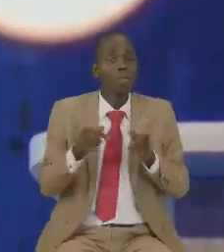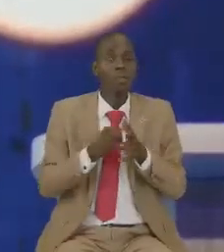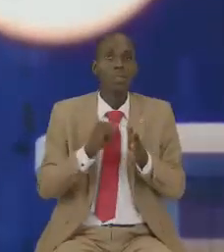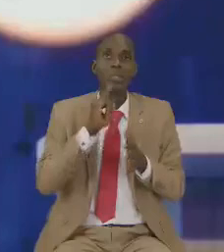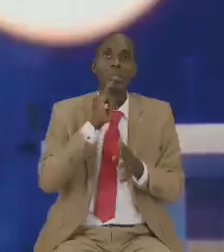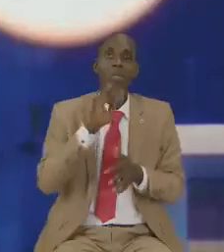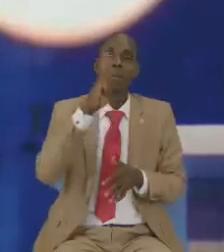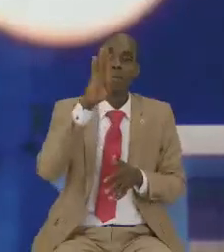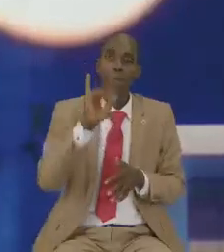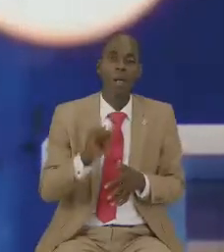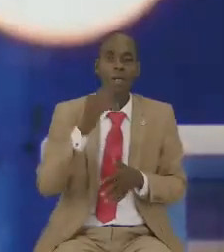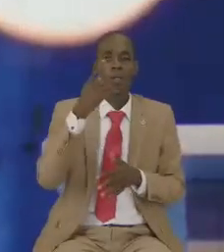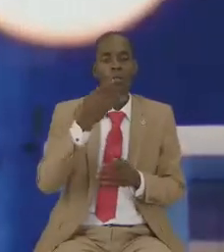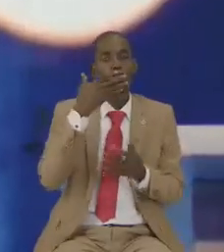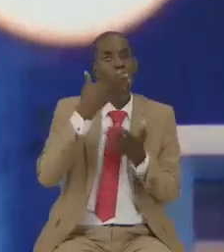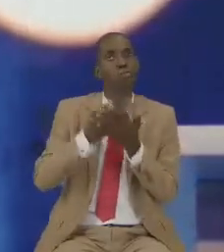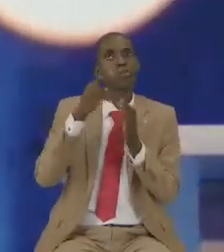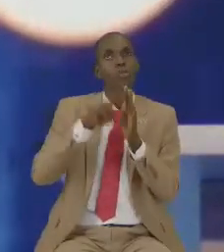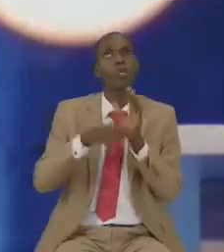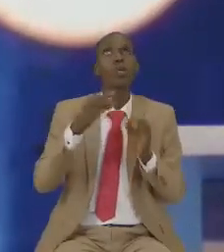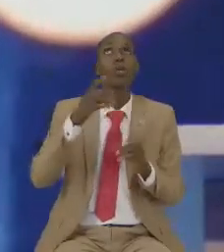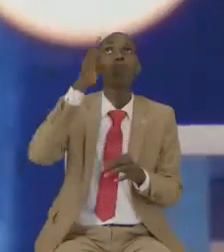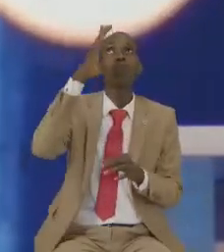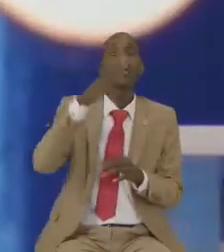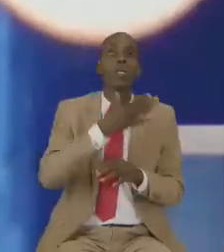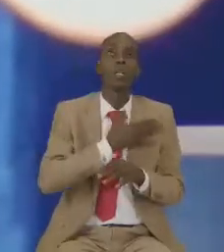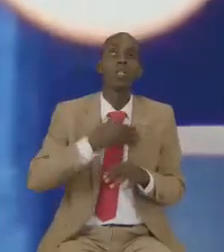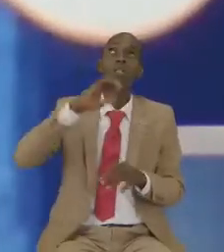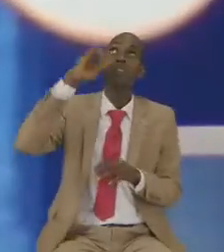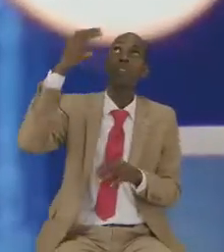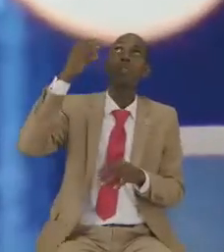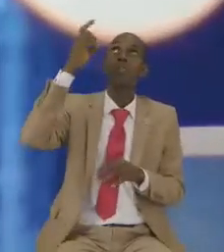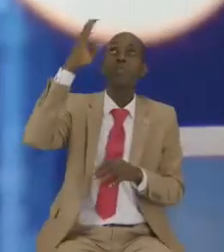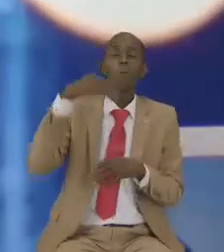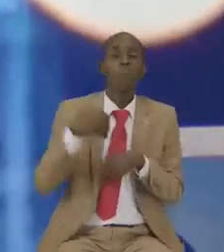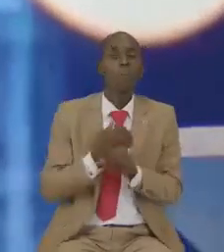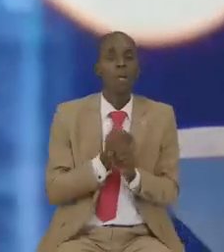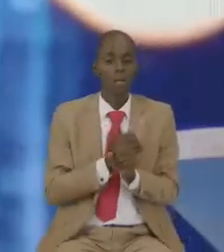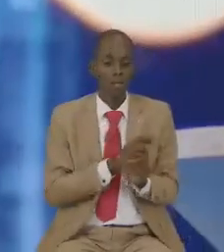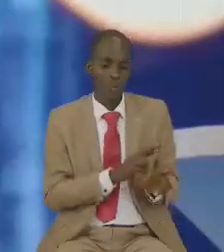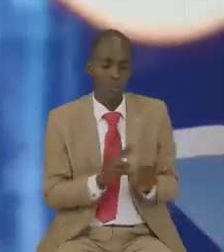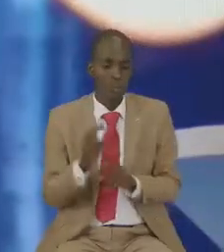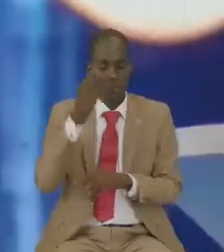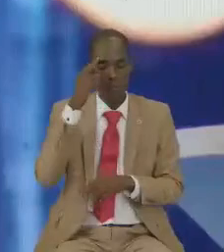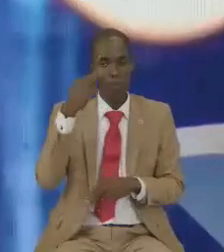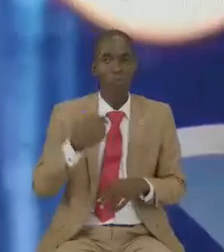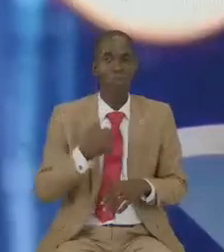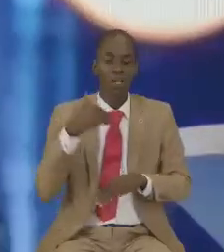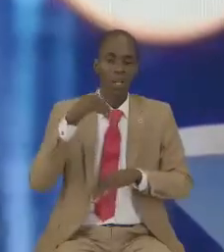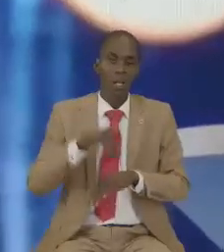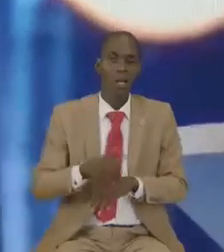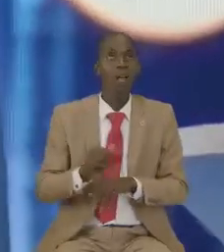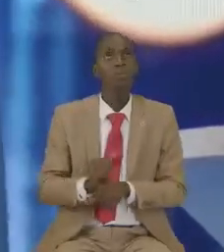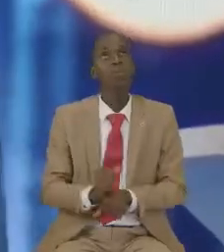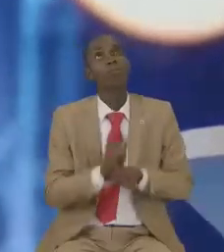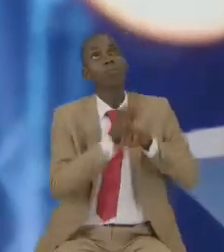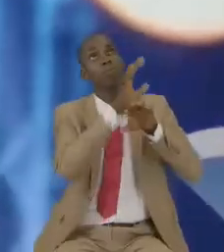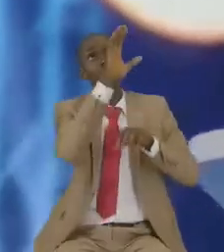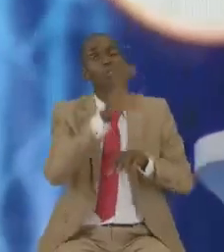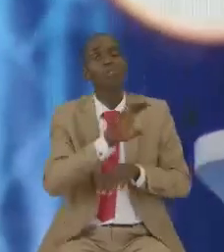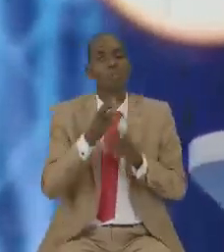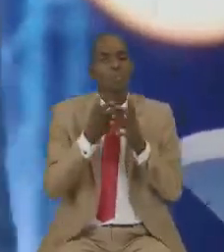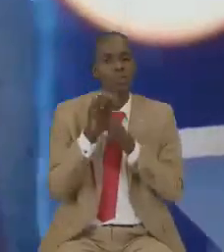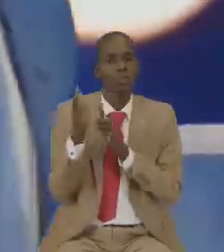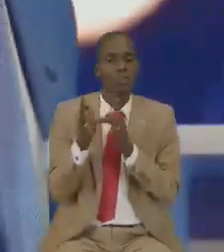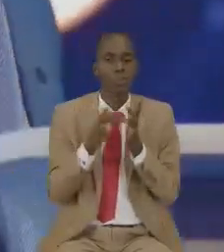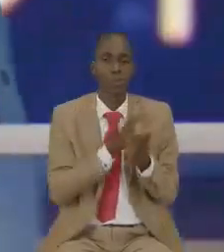goodness of God and the grace of God made available for me at Calvary through Jesus Christ. Wherever